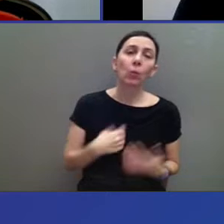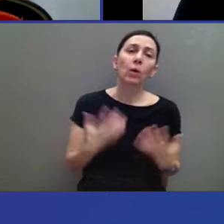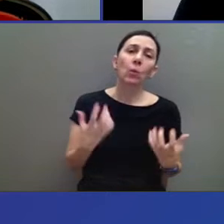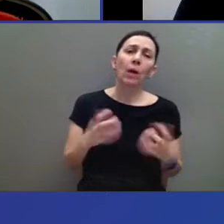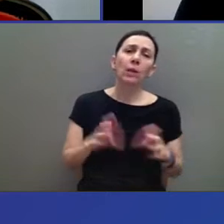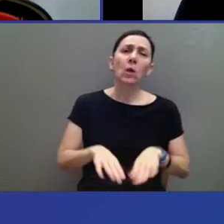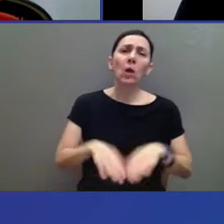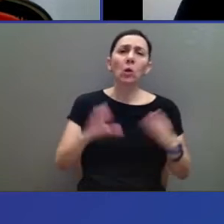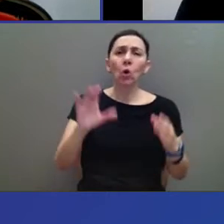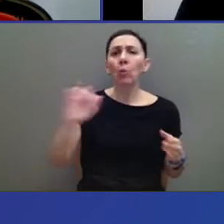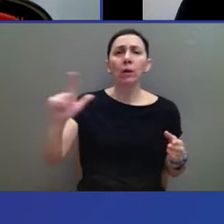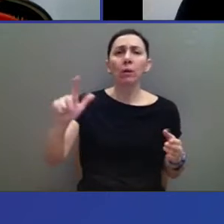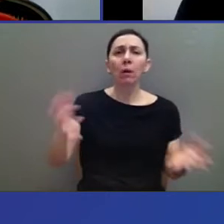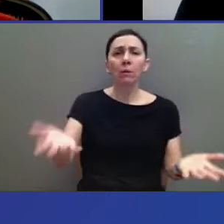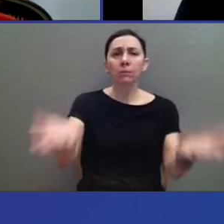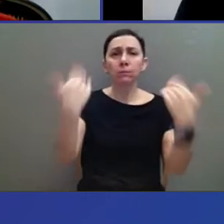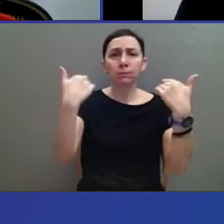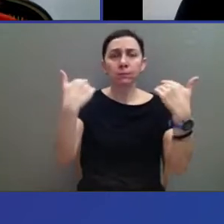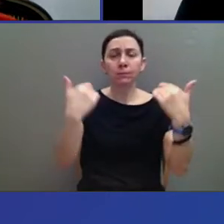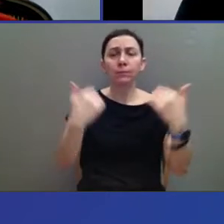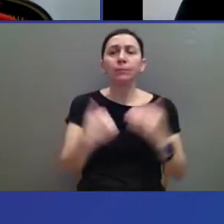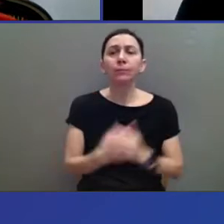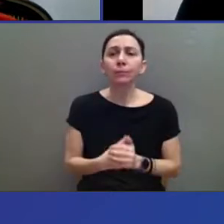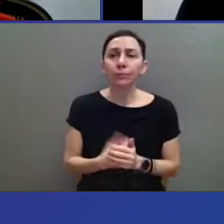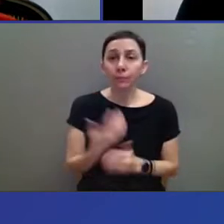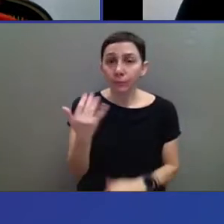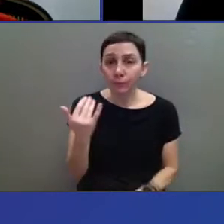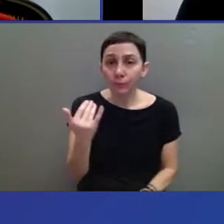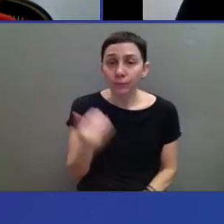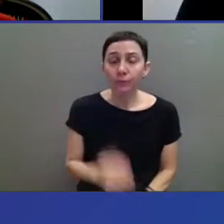call because we wanted